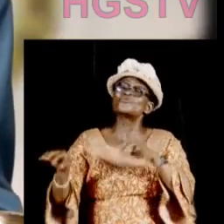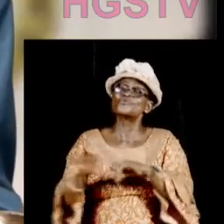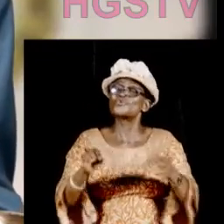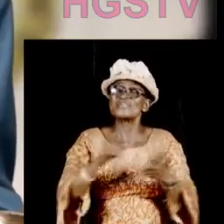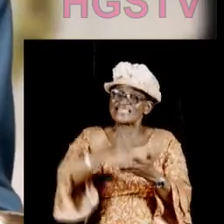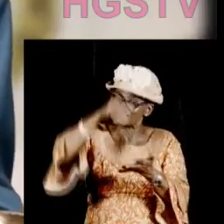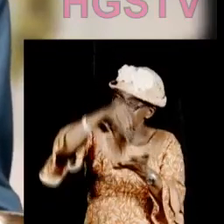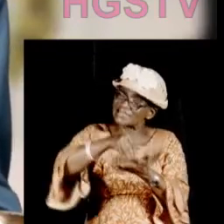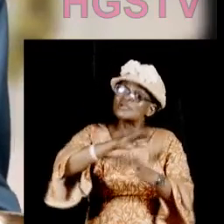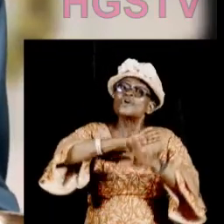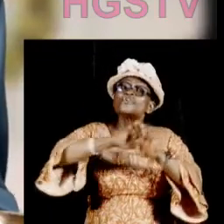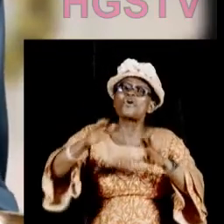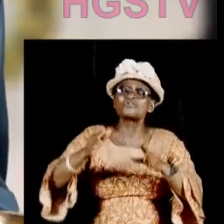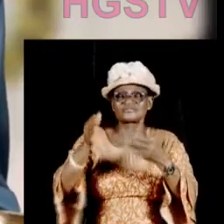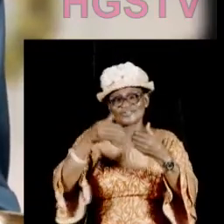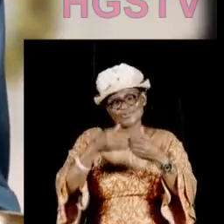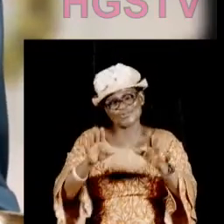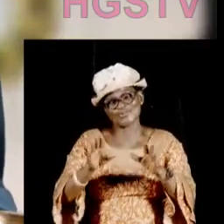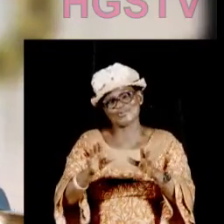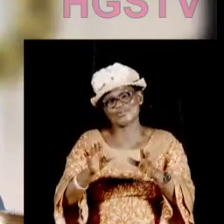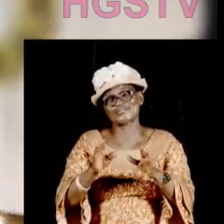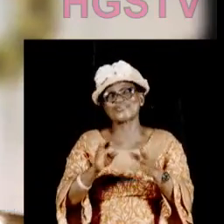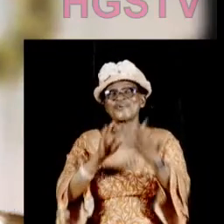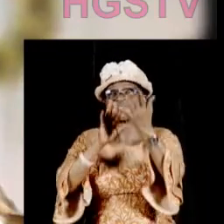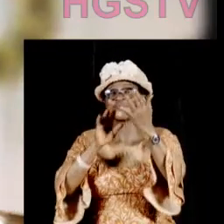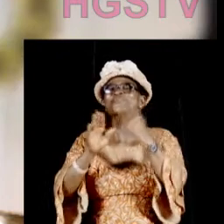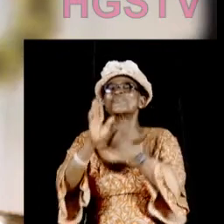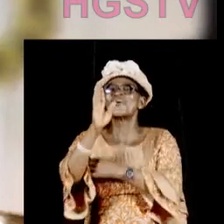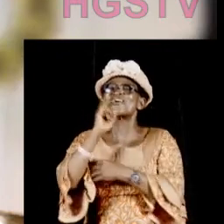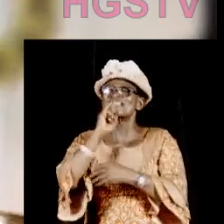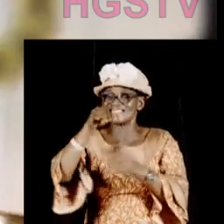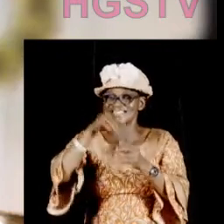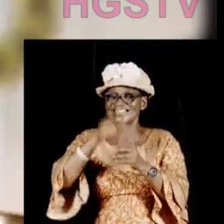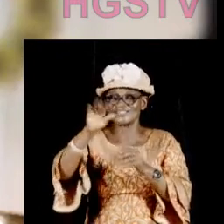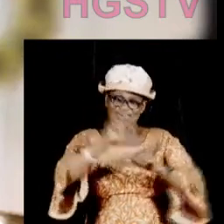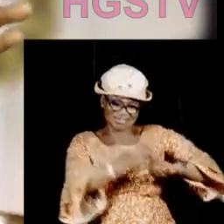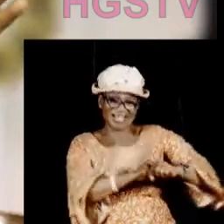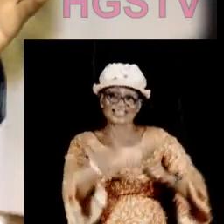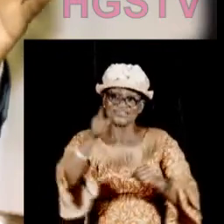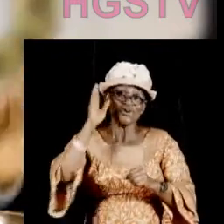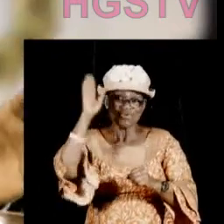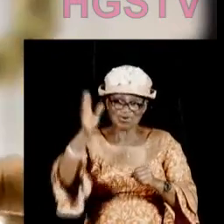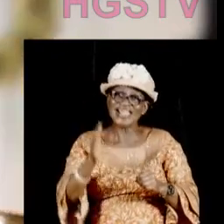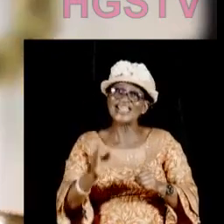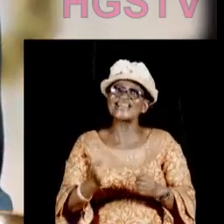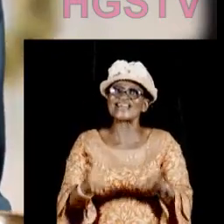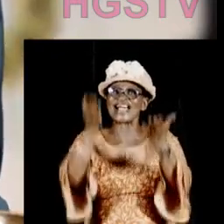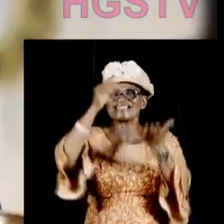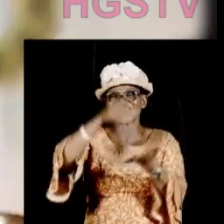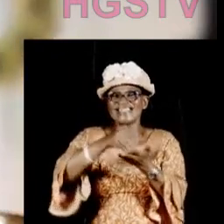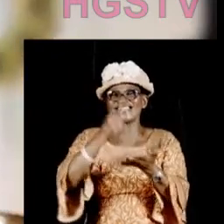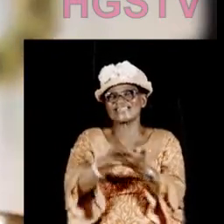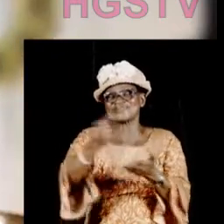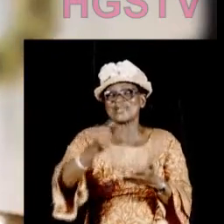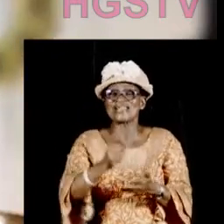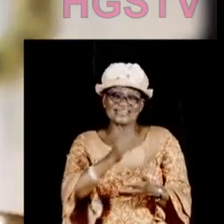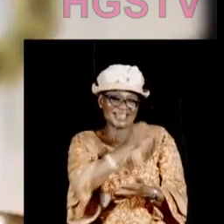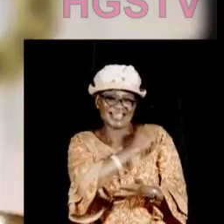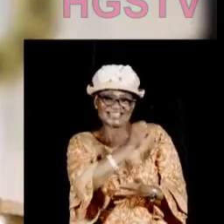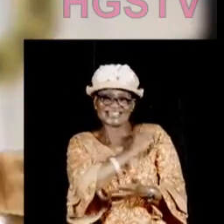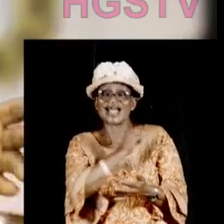side. You are going to rise again. Amen. In the name of Jesus. Amen. Esther became queen in a foreign